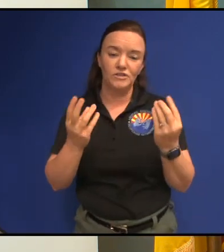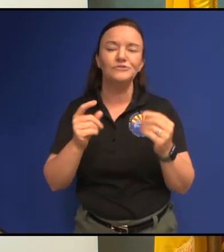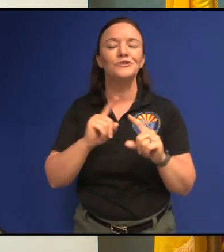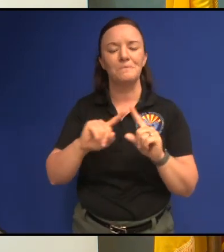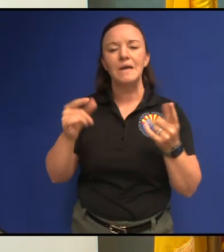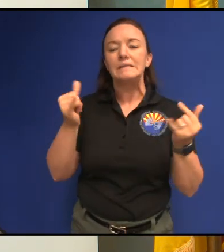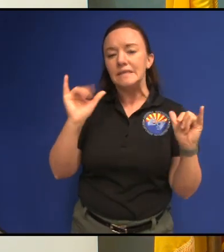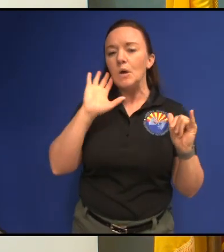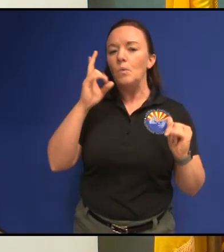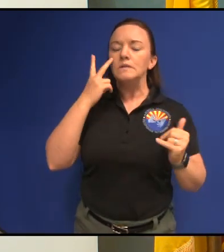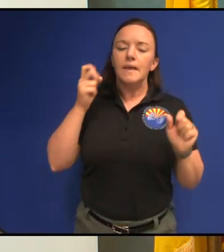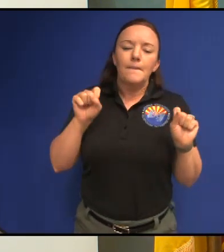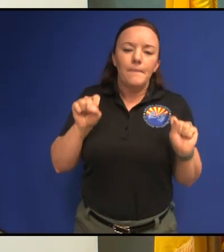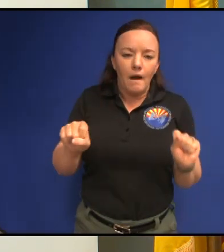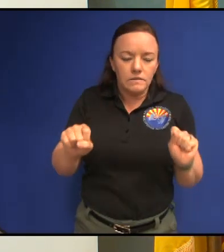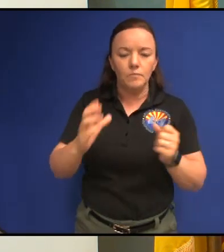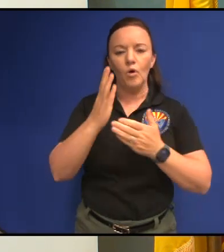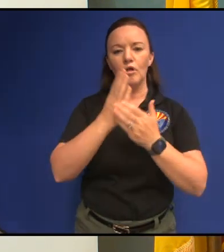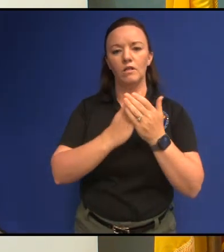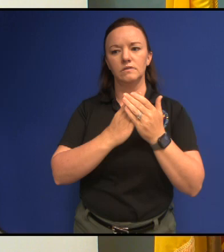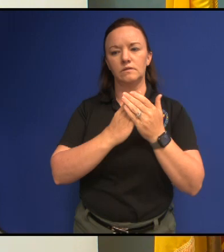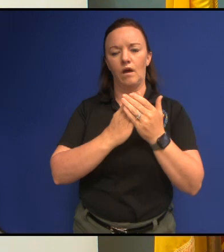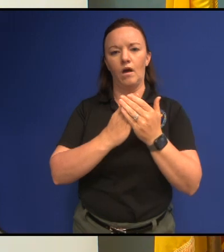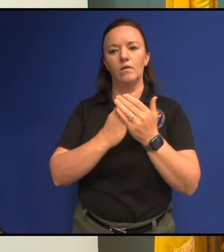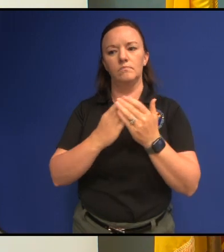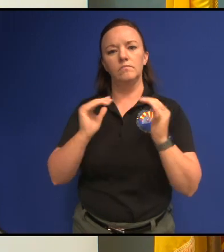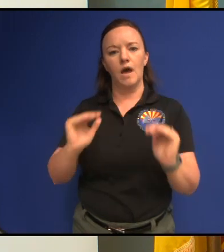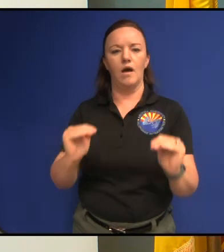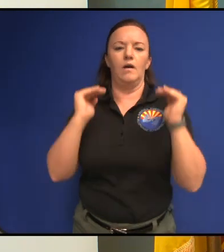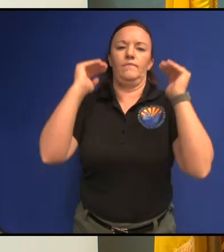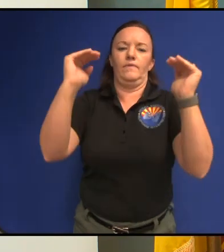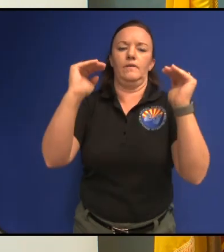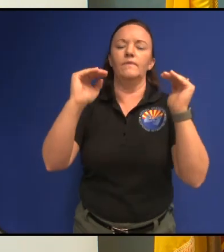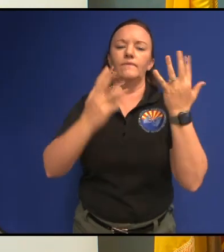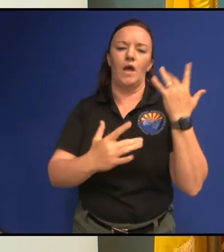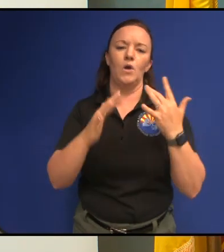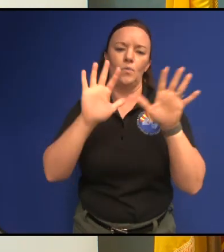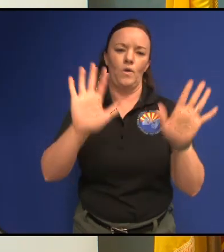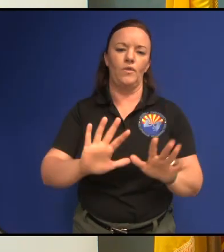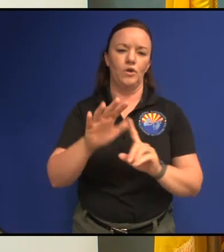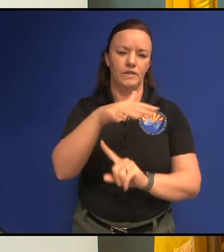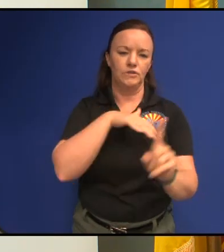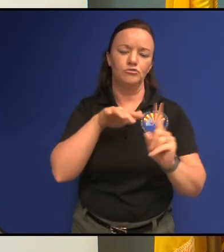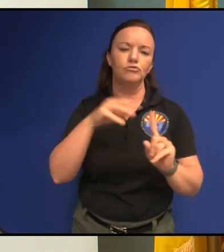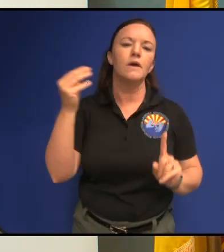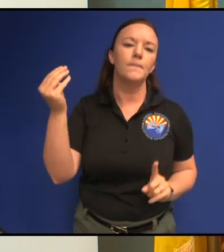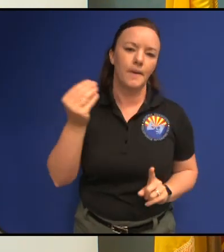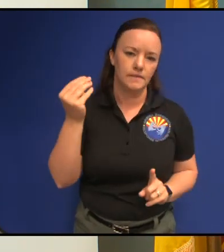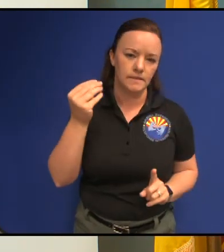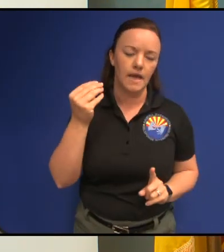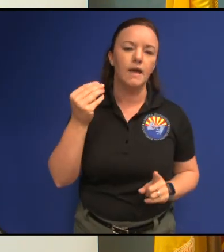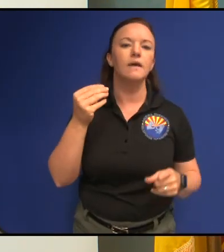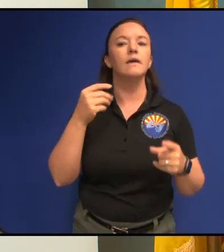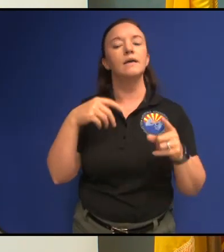see potentially some elevated fire weather conditions Monday as the storm system lifts